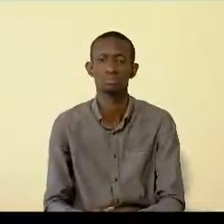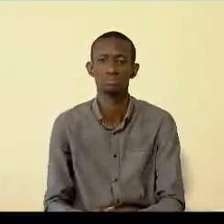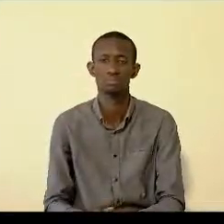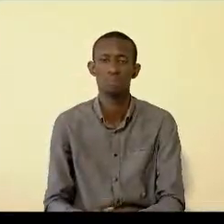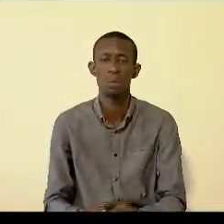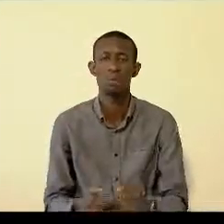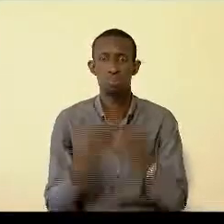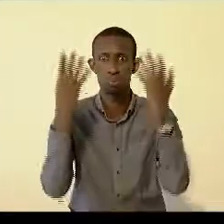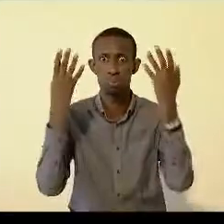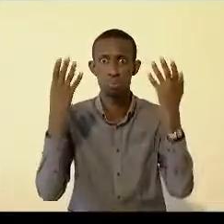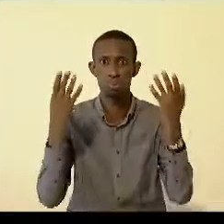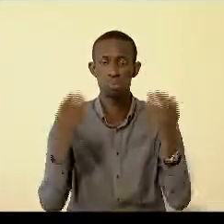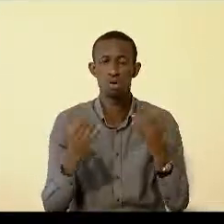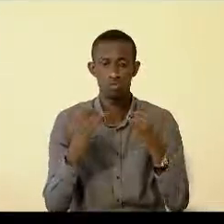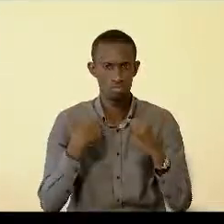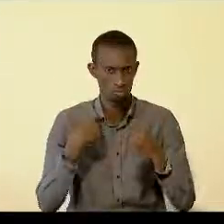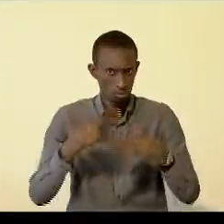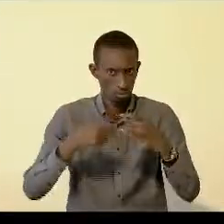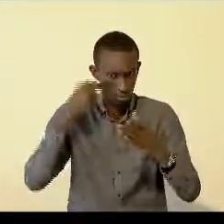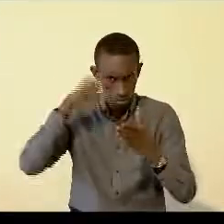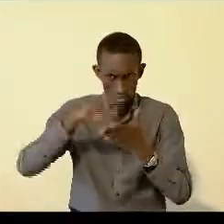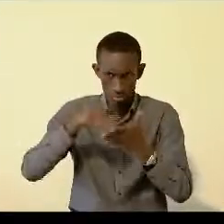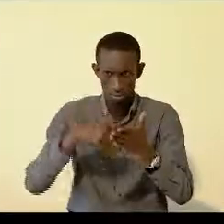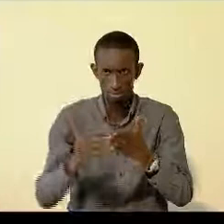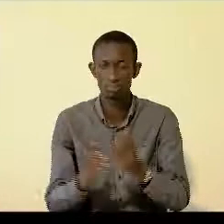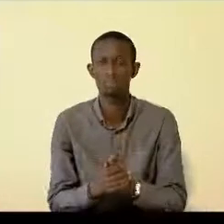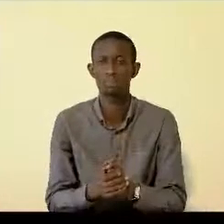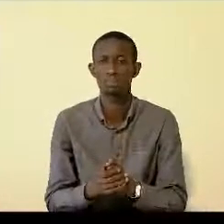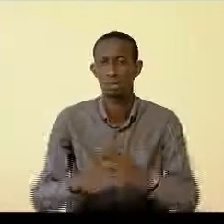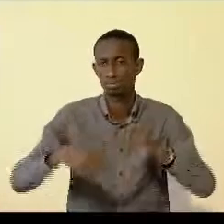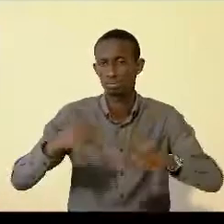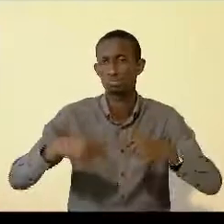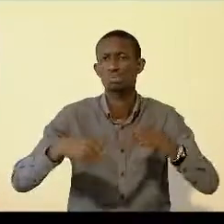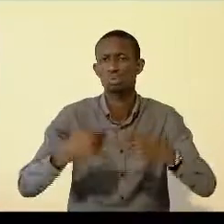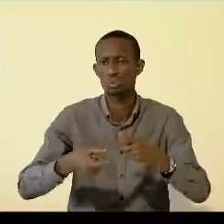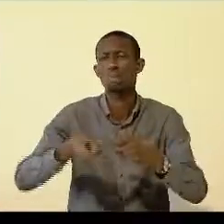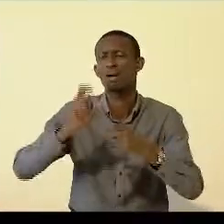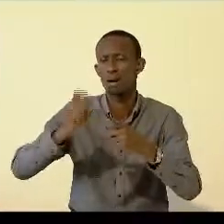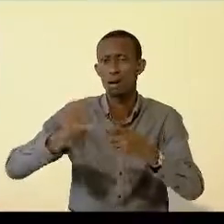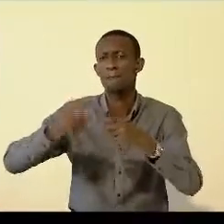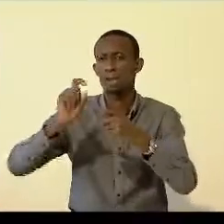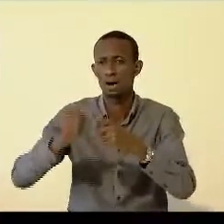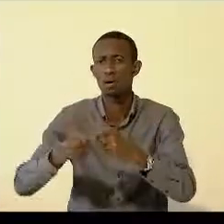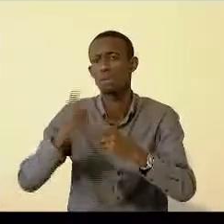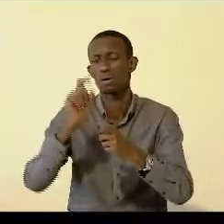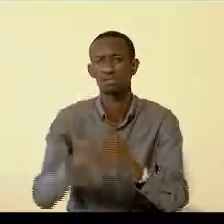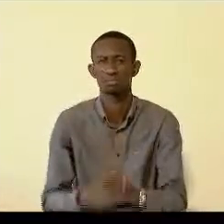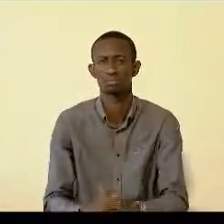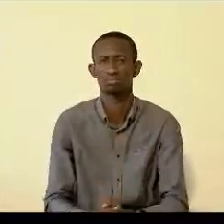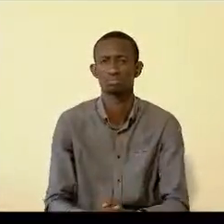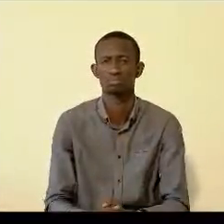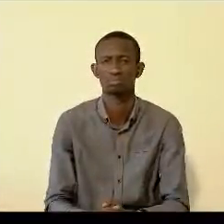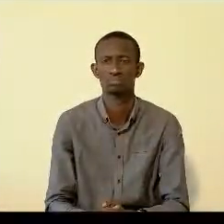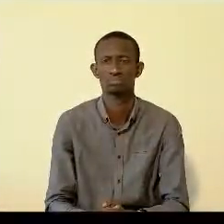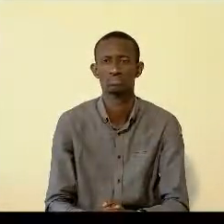Very explosive. So as we go down the group, the reaction is becoming more and more dangerous, more vigorous and more violent.